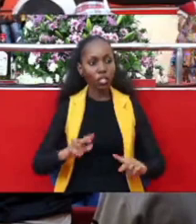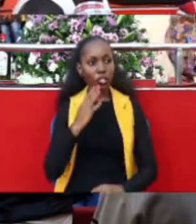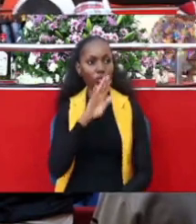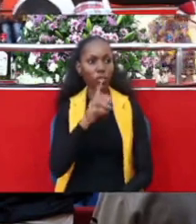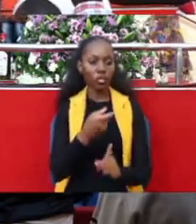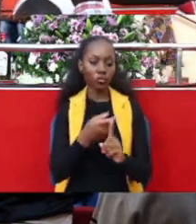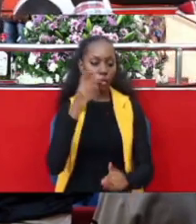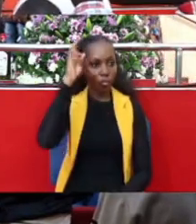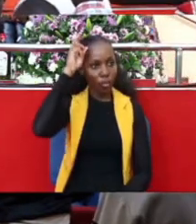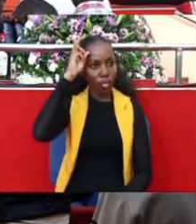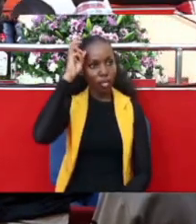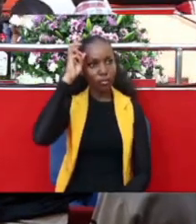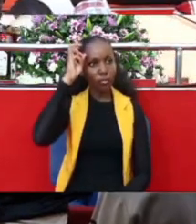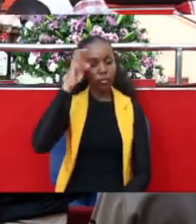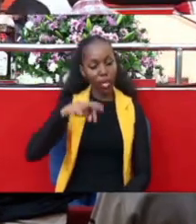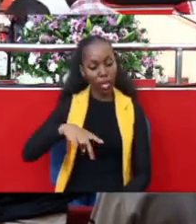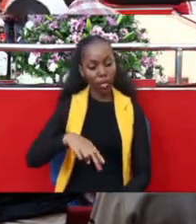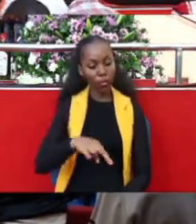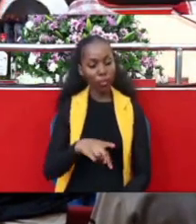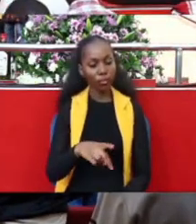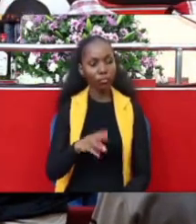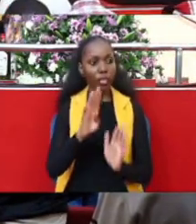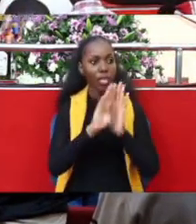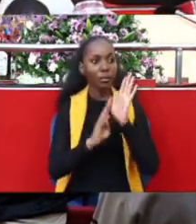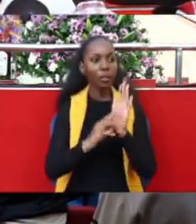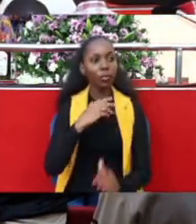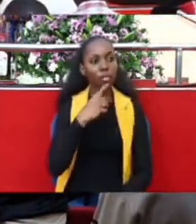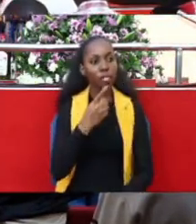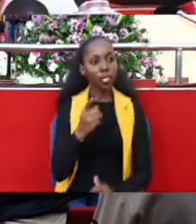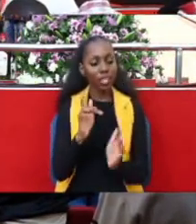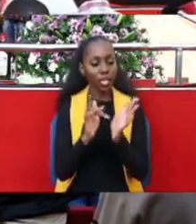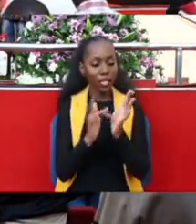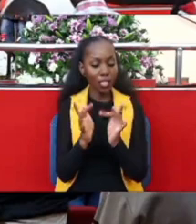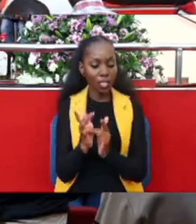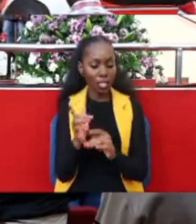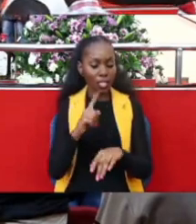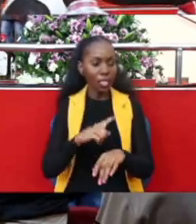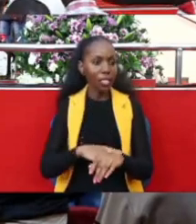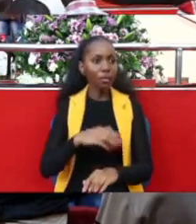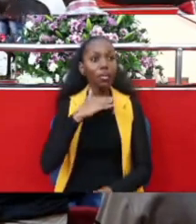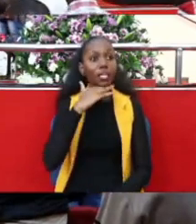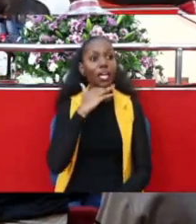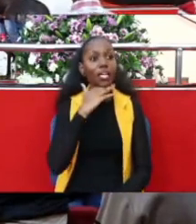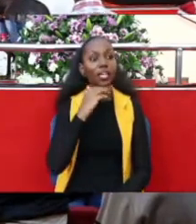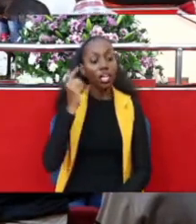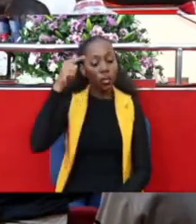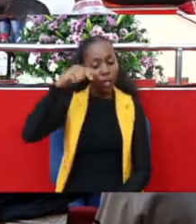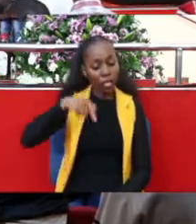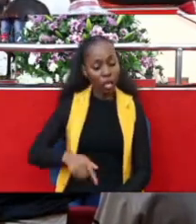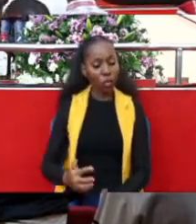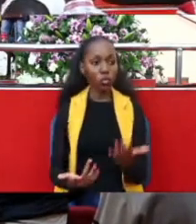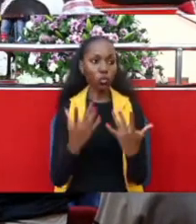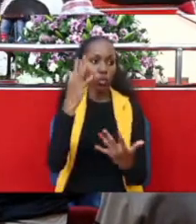it. Na ukatembee nayo. The Bible says that Bilea Jesus, when Yesu, he died, he went to Hades. Alipoenda, alikufa, and he snatched pale the